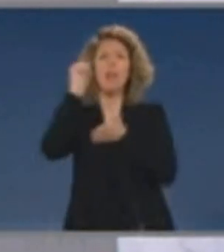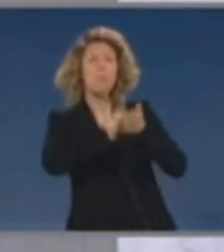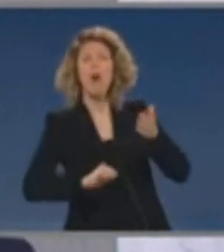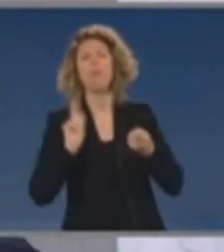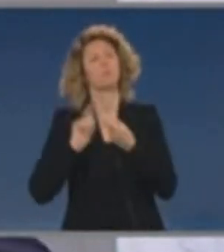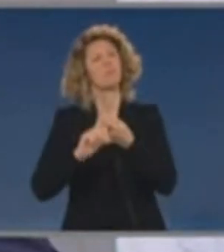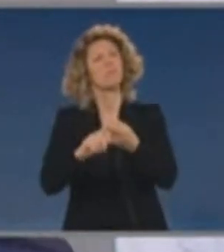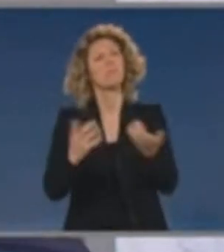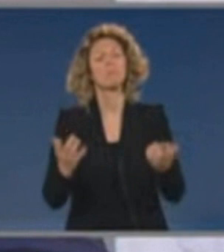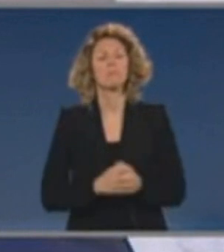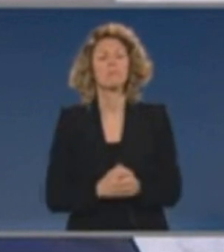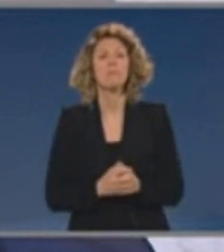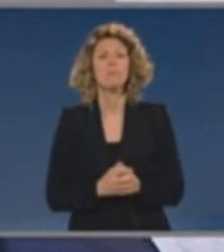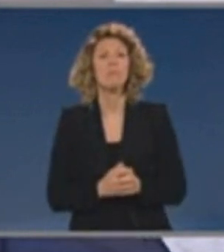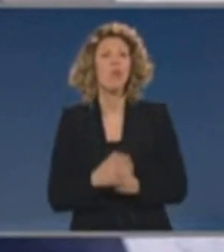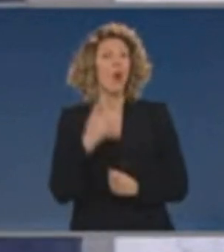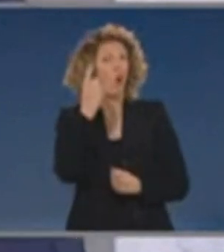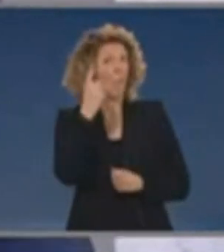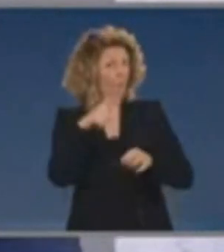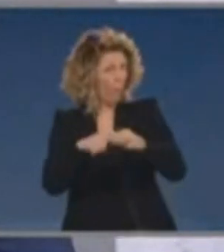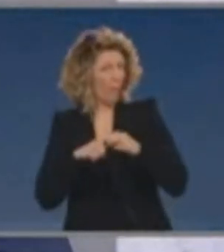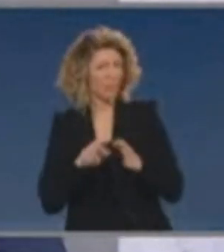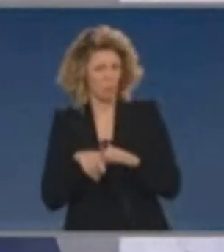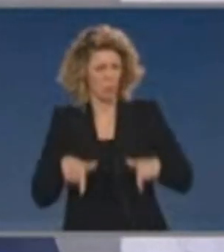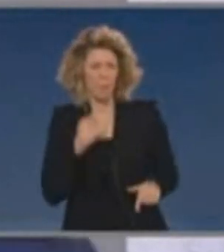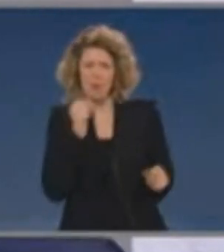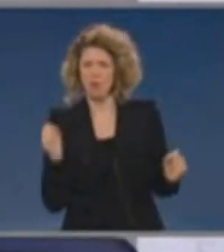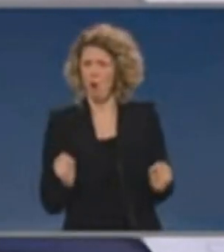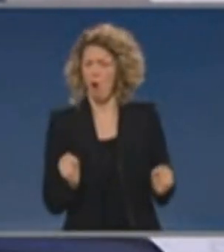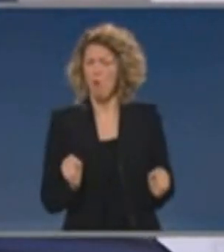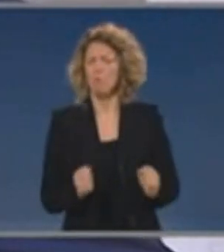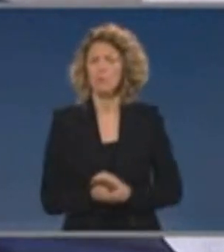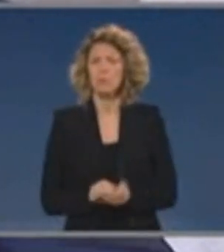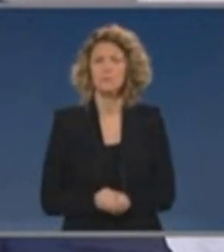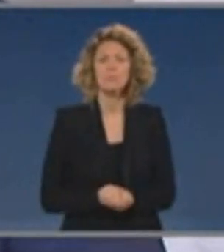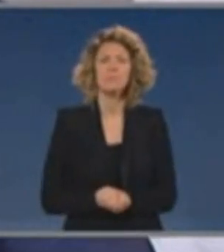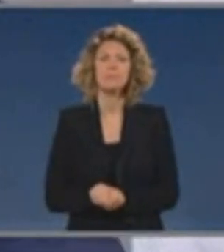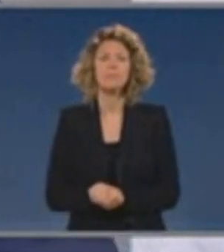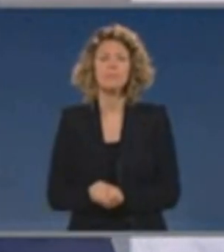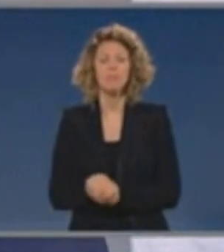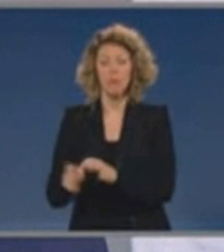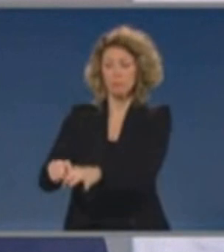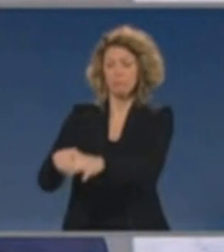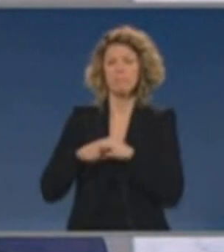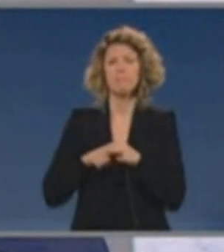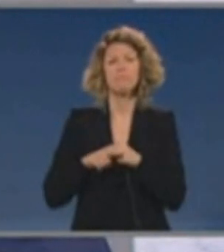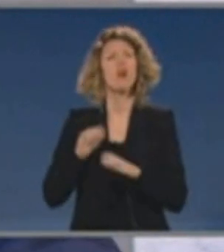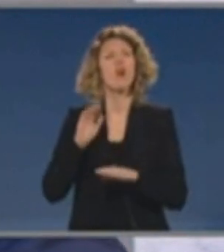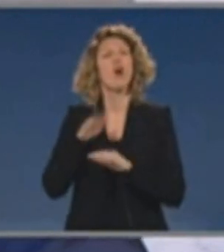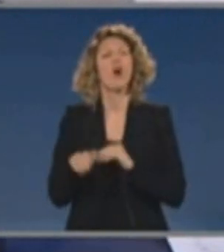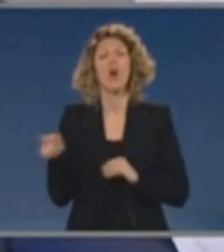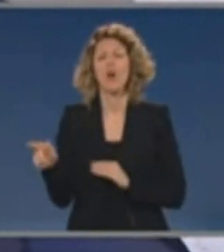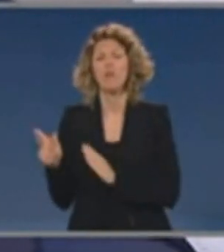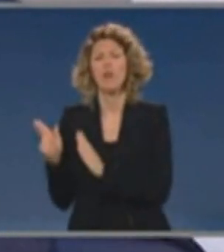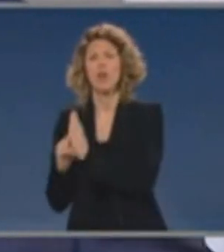partnership. We've got time for one more because it's a bit chilly out here. Yeah. Just on the Trans-Tasman issue, is it an embarrassment or a failure